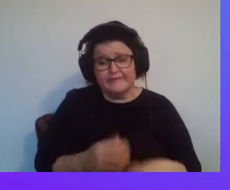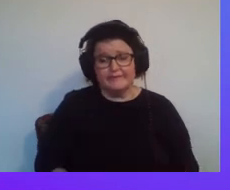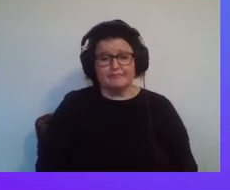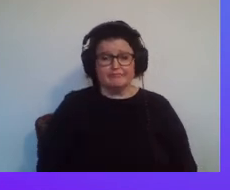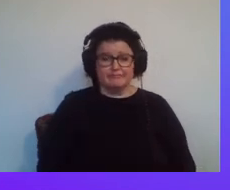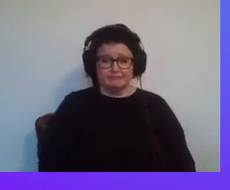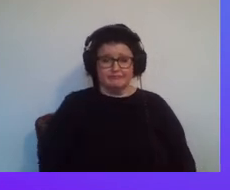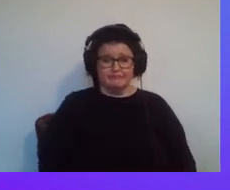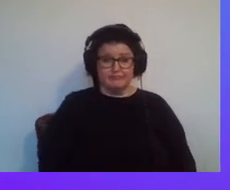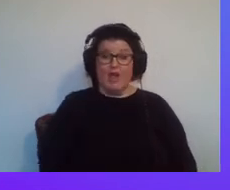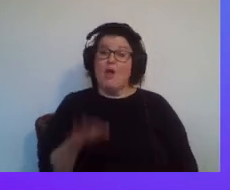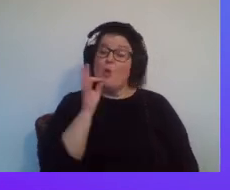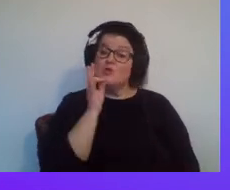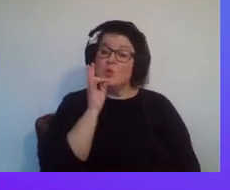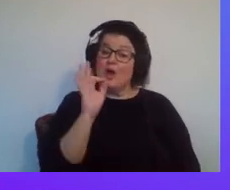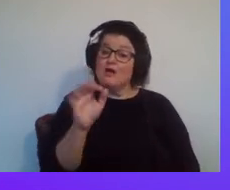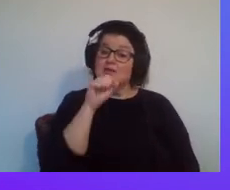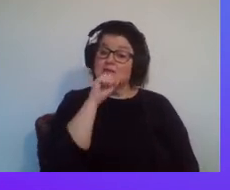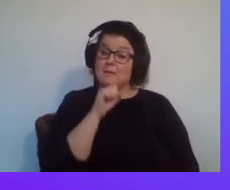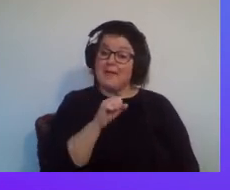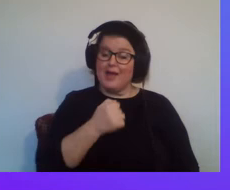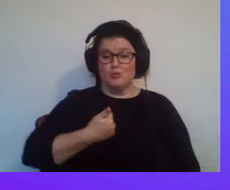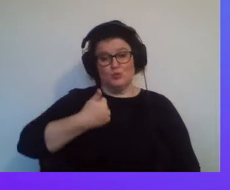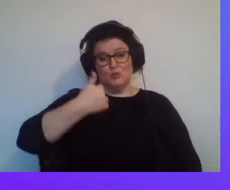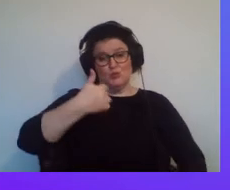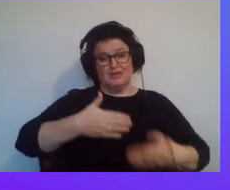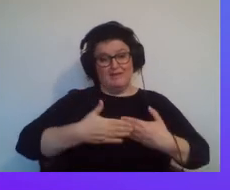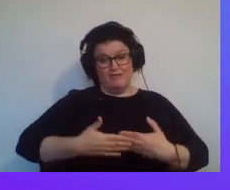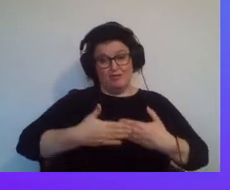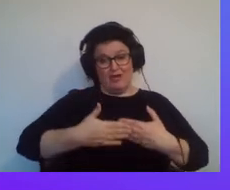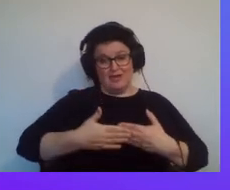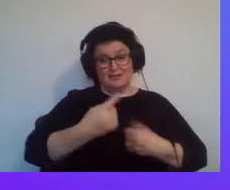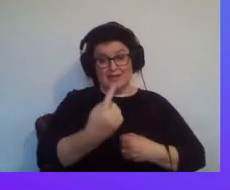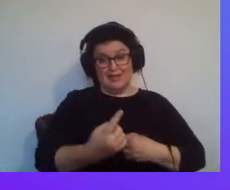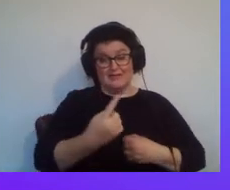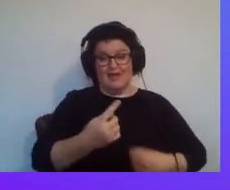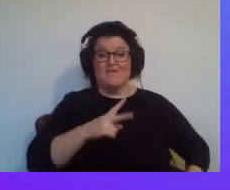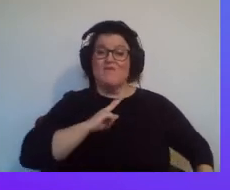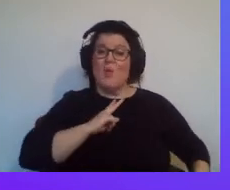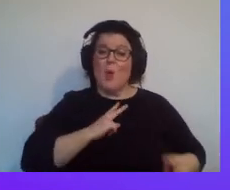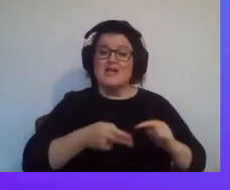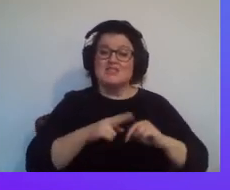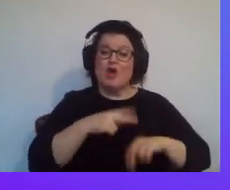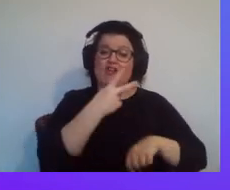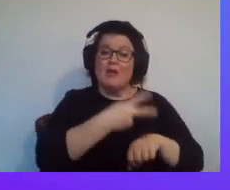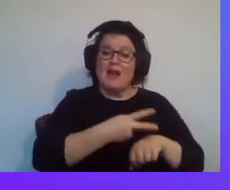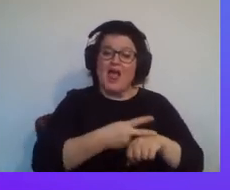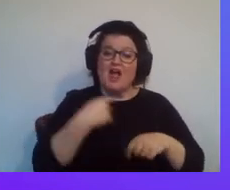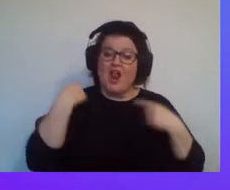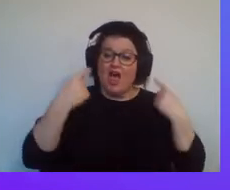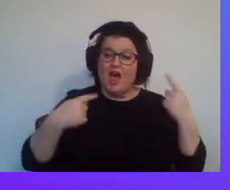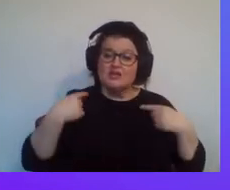Black London, with his daily BBC programme, is lived and loved London